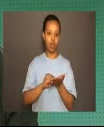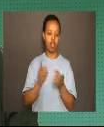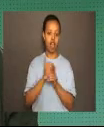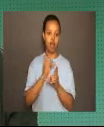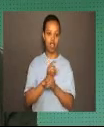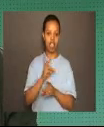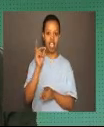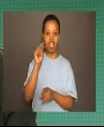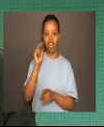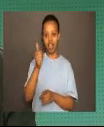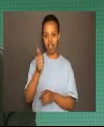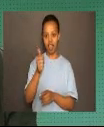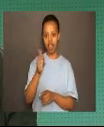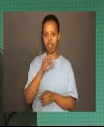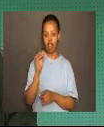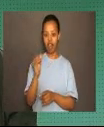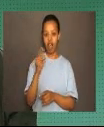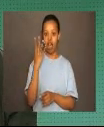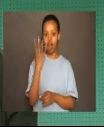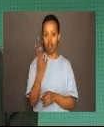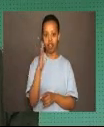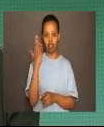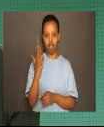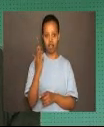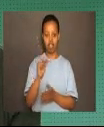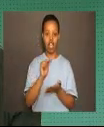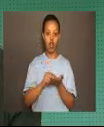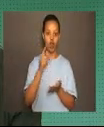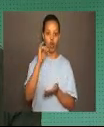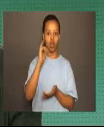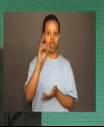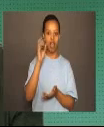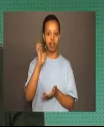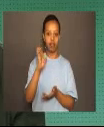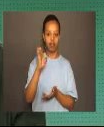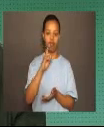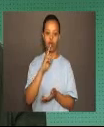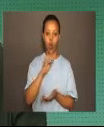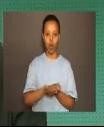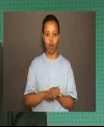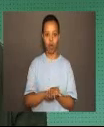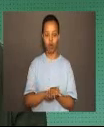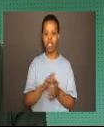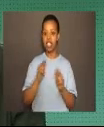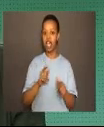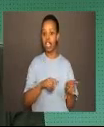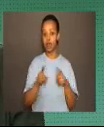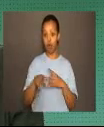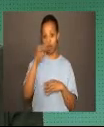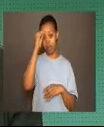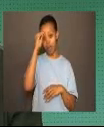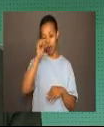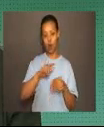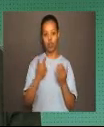of DNA and its 4 types of nucleotides. Today, we are going